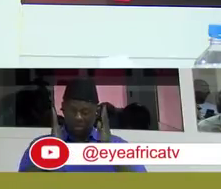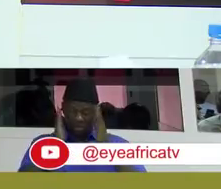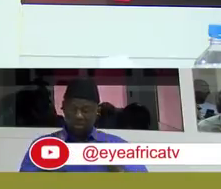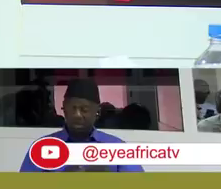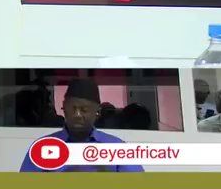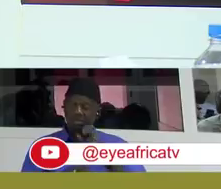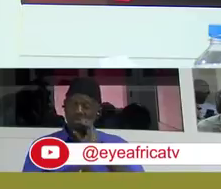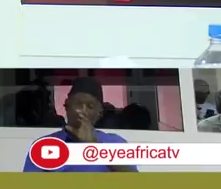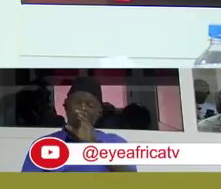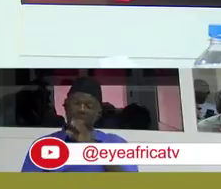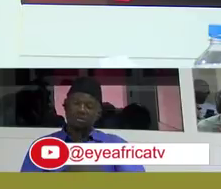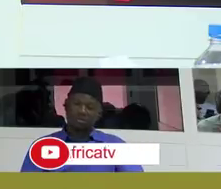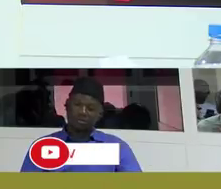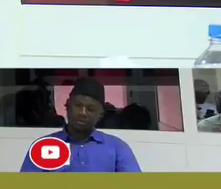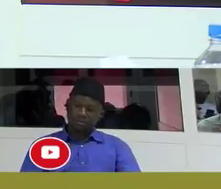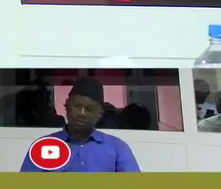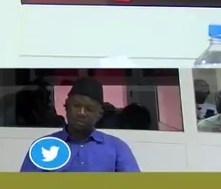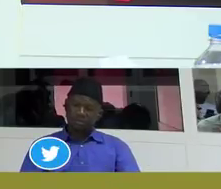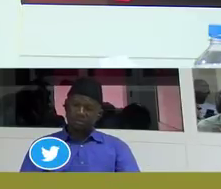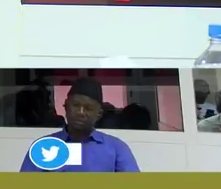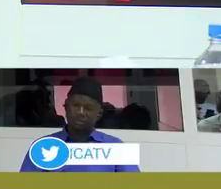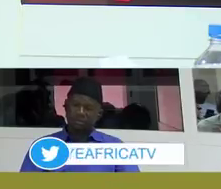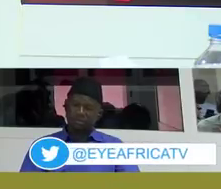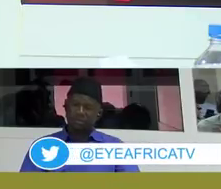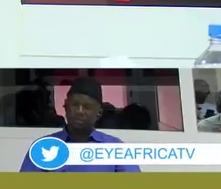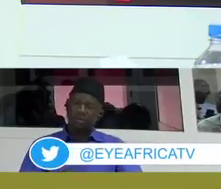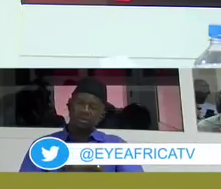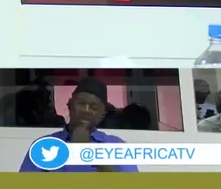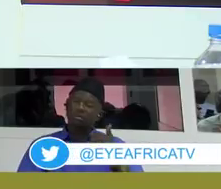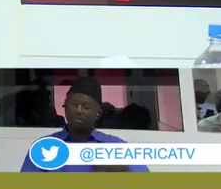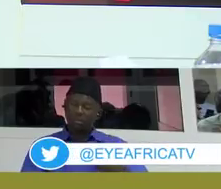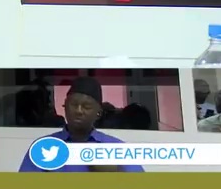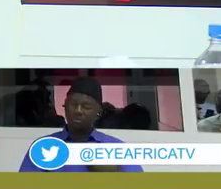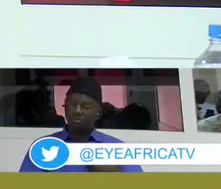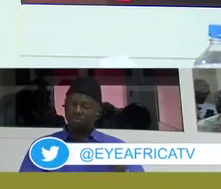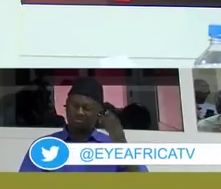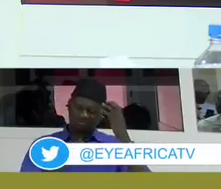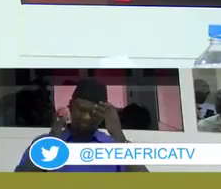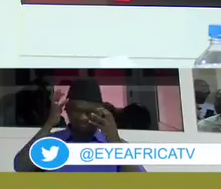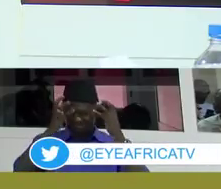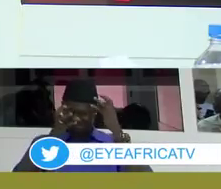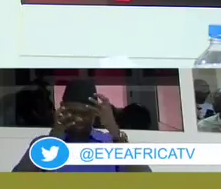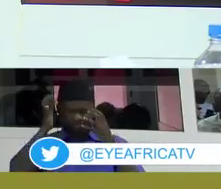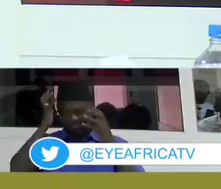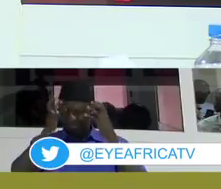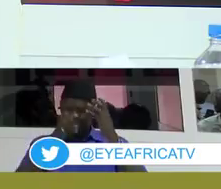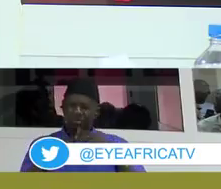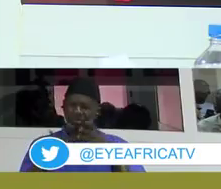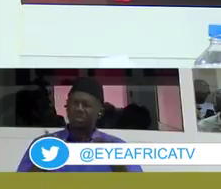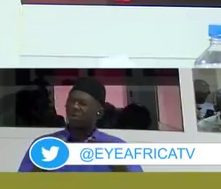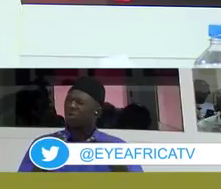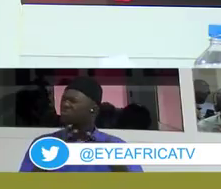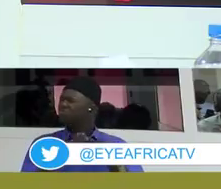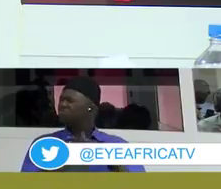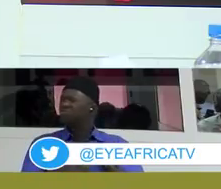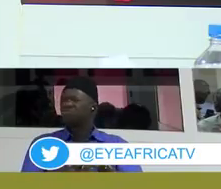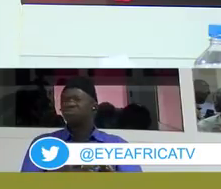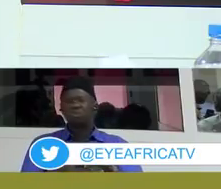And people were confused when I say people across the board, people of all